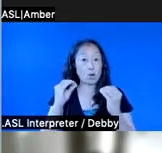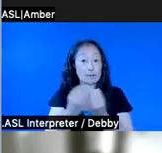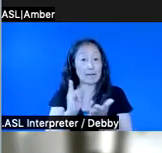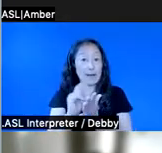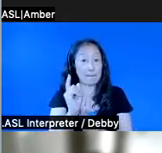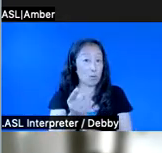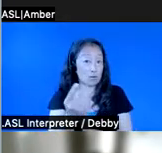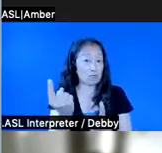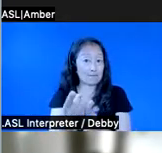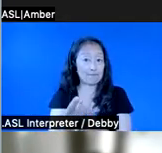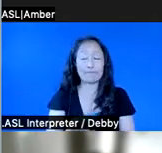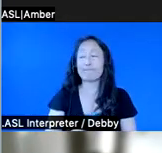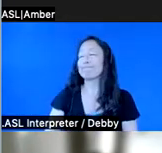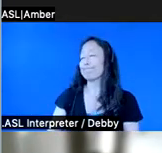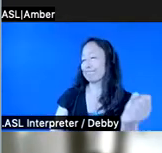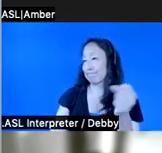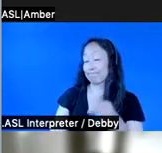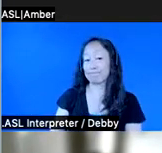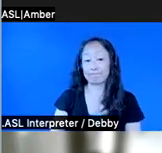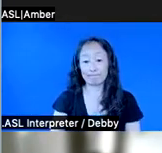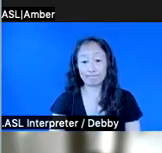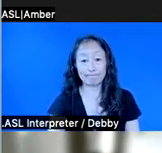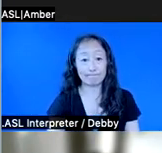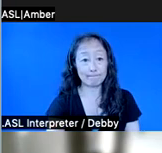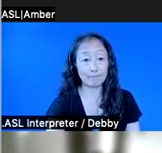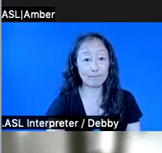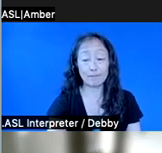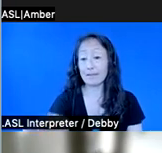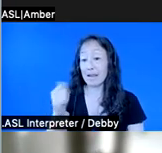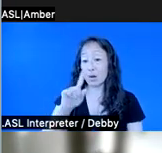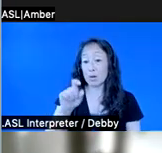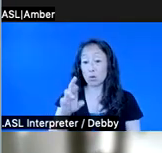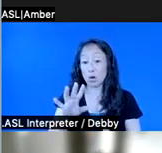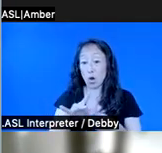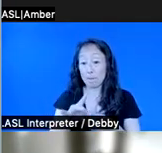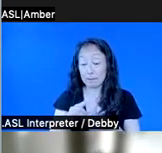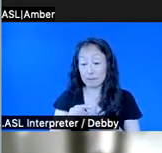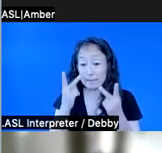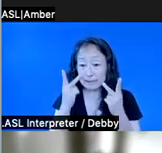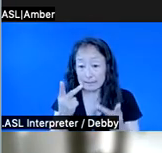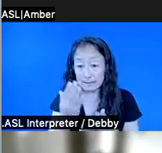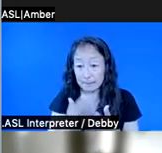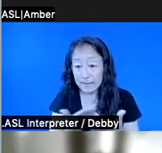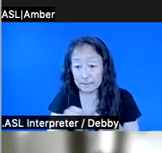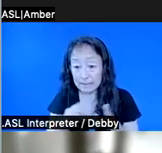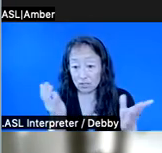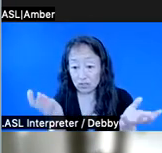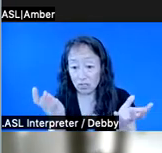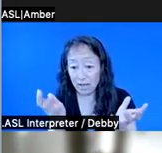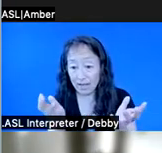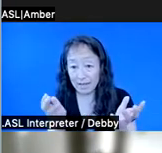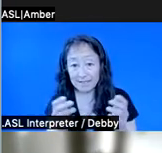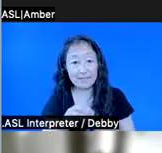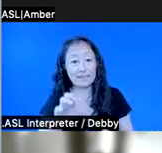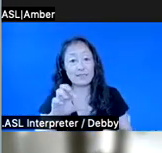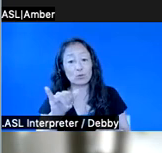Yes. Questions or comments? I see. Is there stuff in the chat? No, it's just making comments